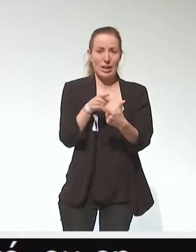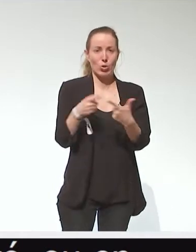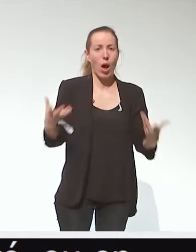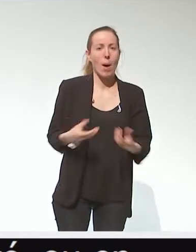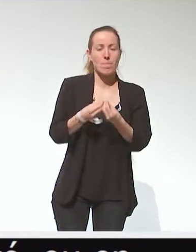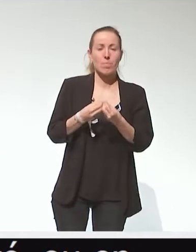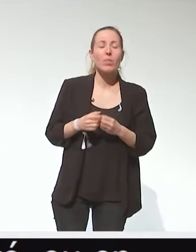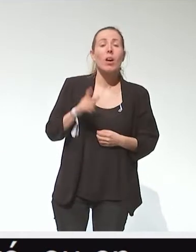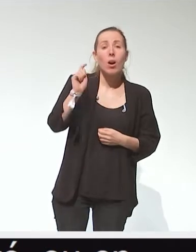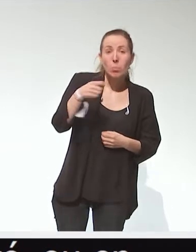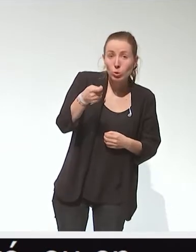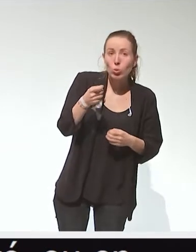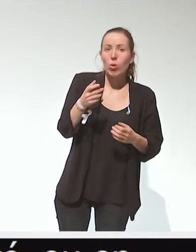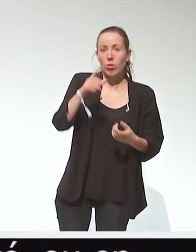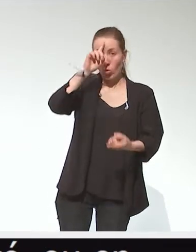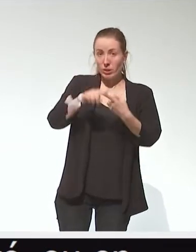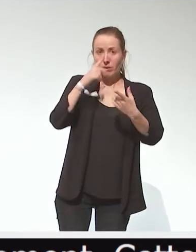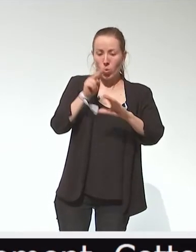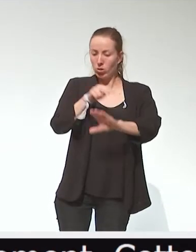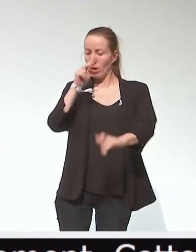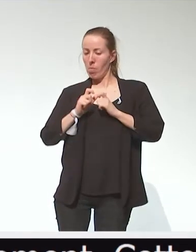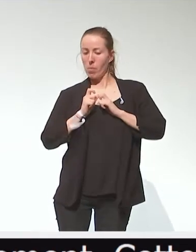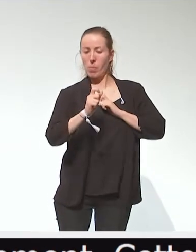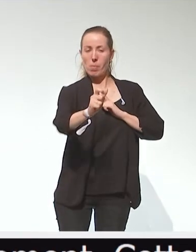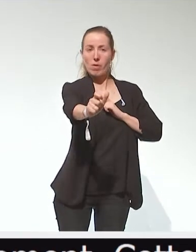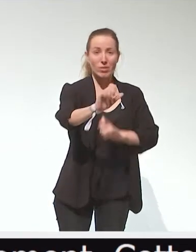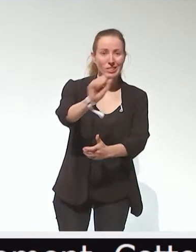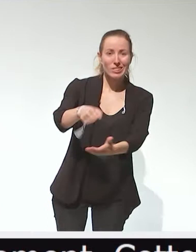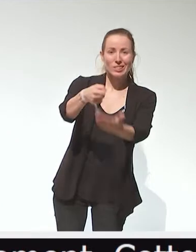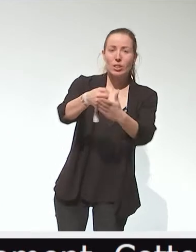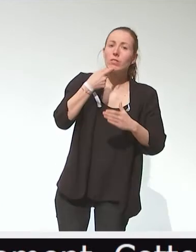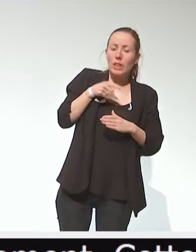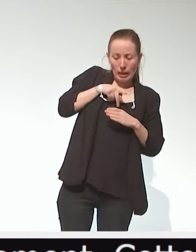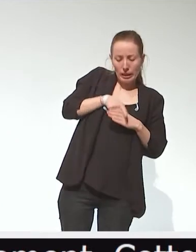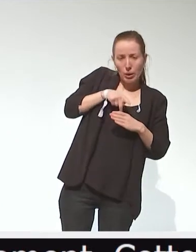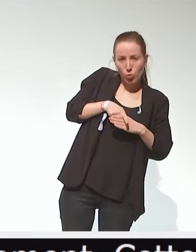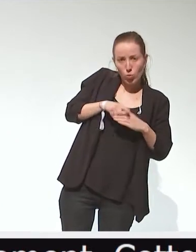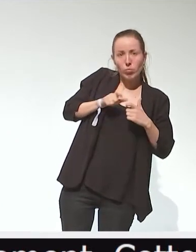disability or their needs at a specific moment.